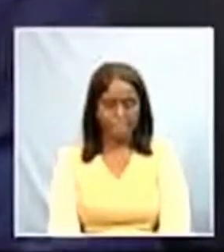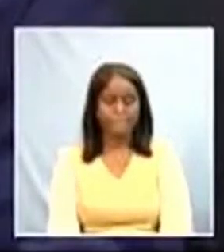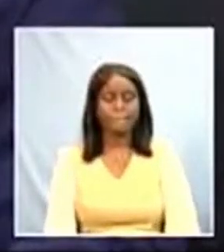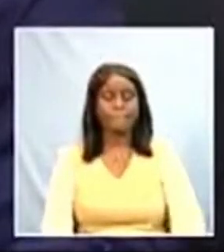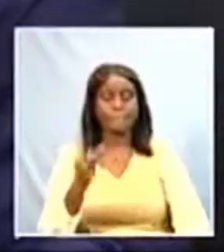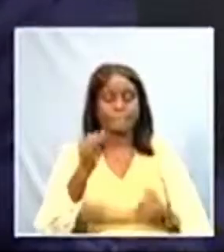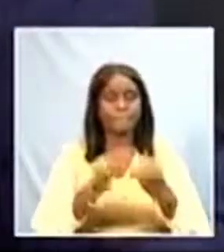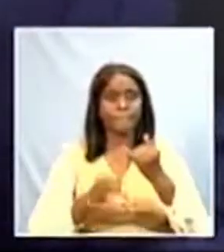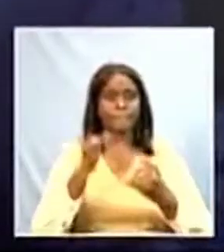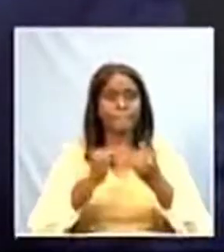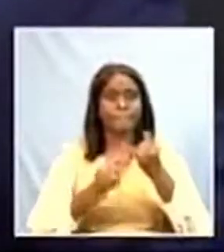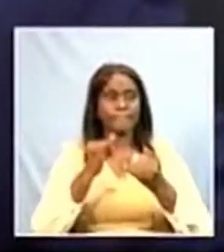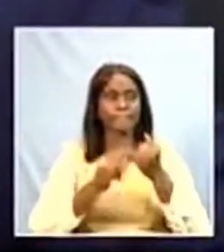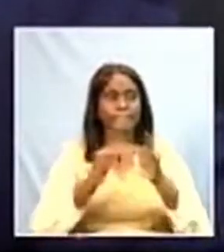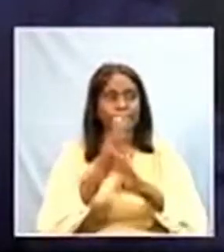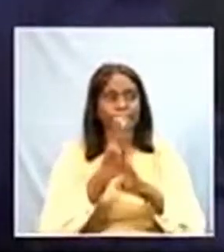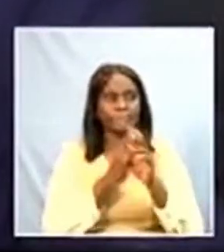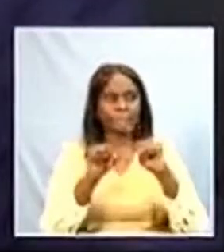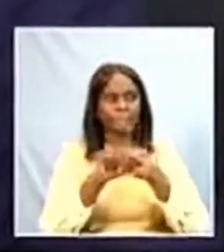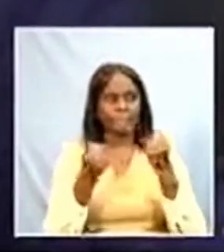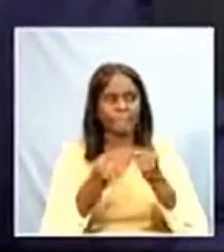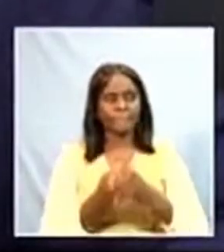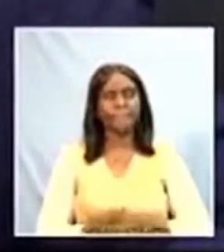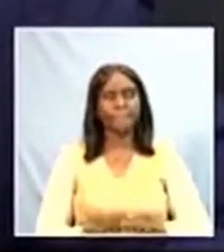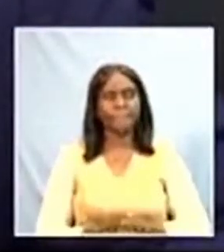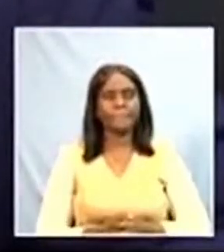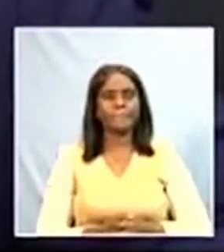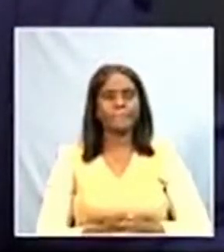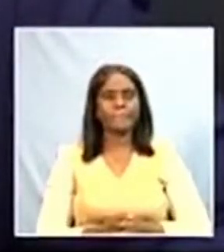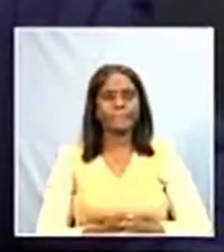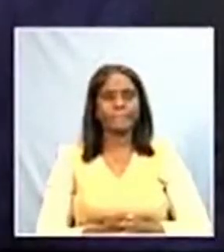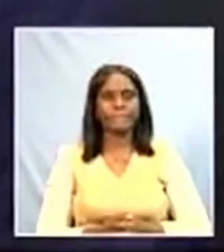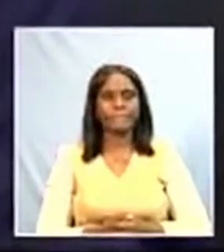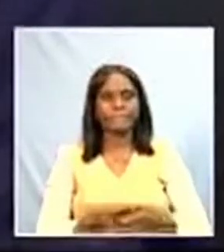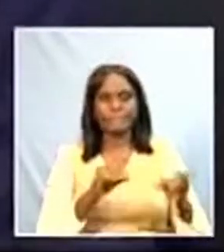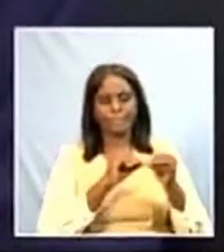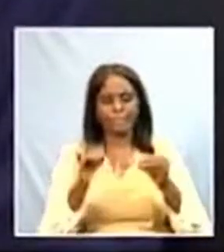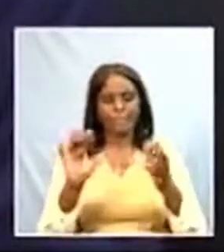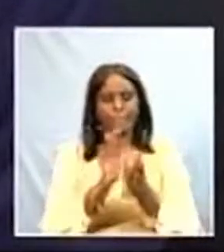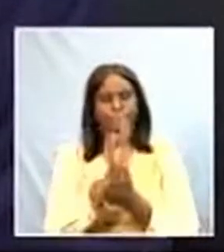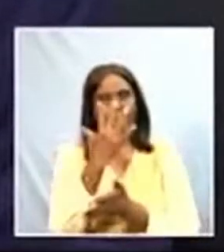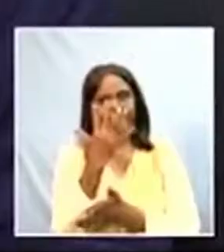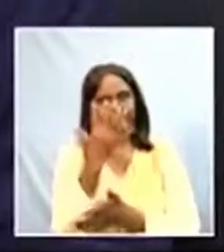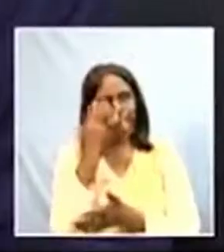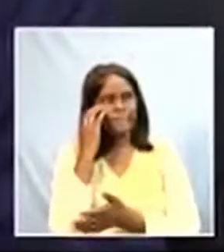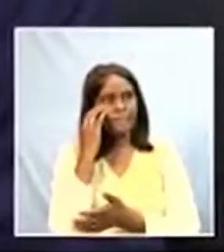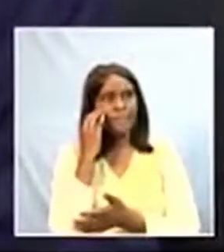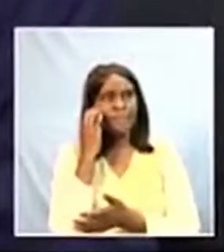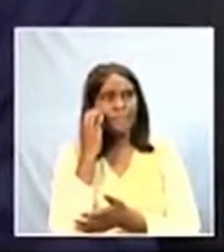Last one before we break. Yeah, okay. We'll go to page 5.